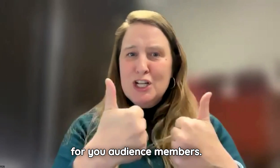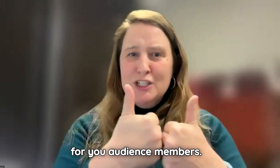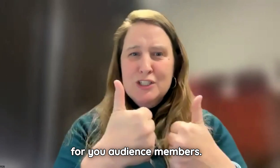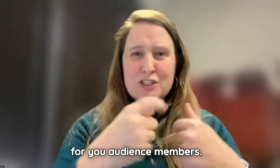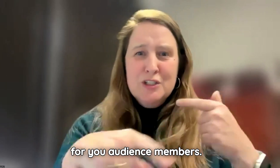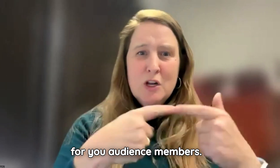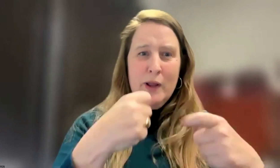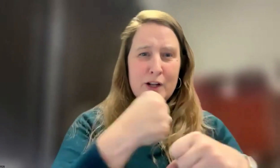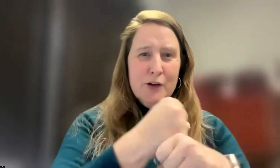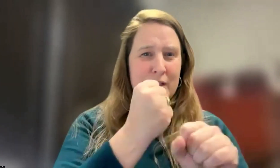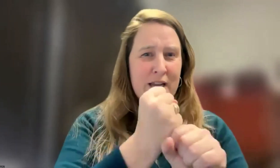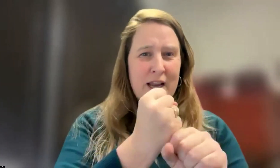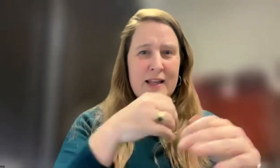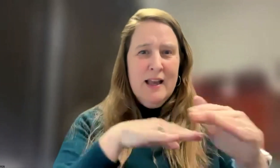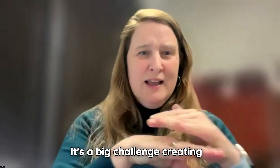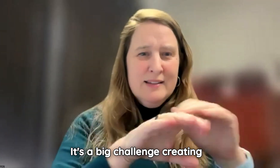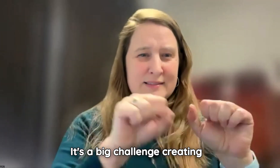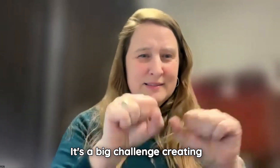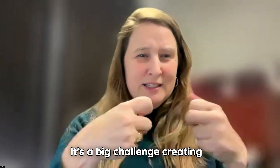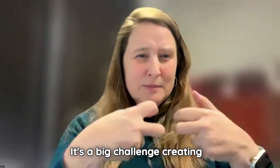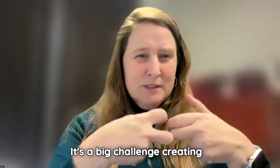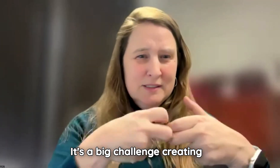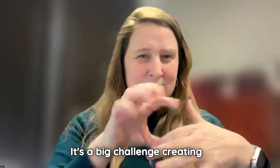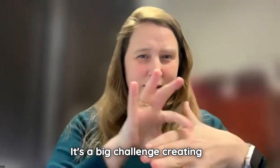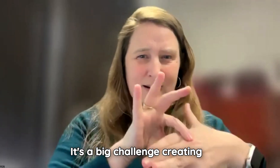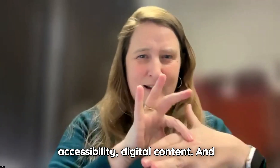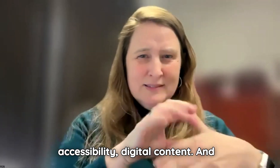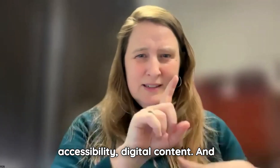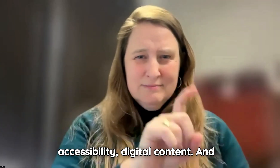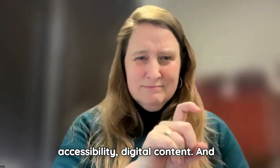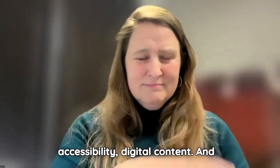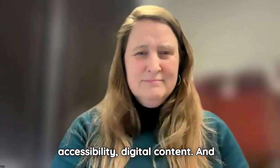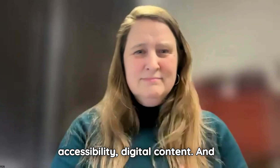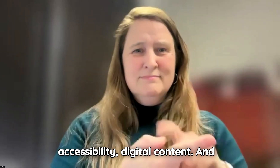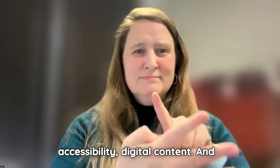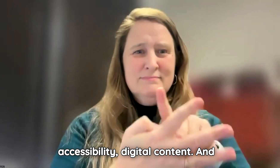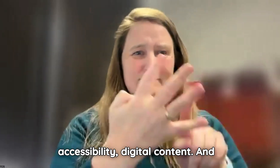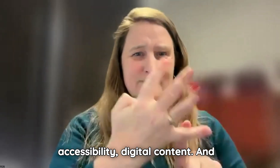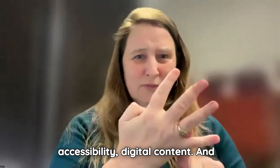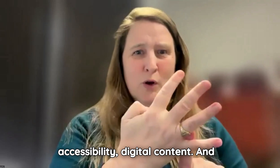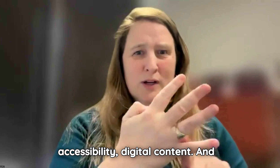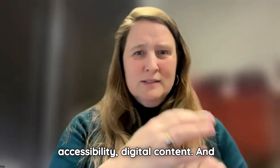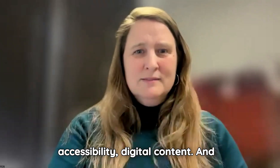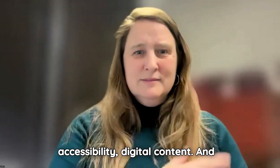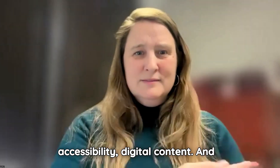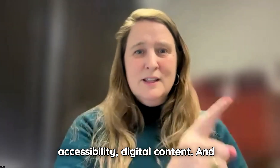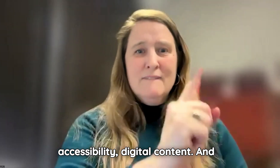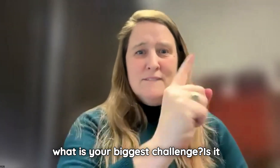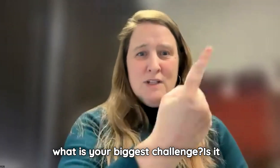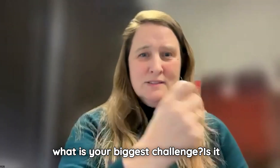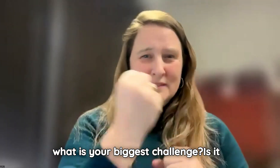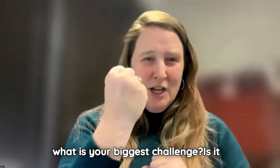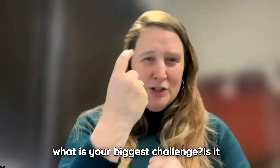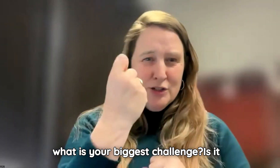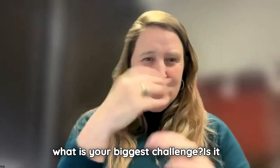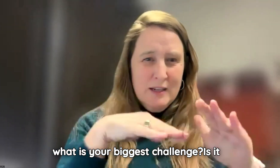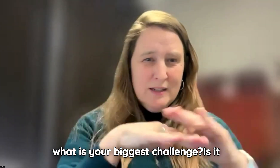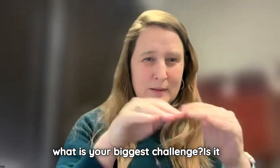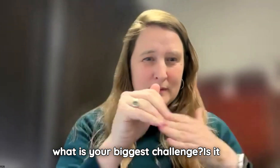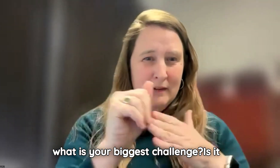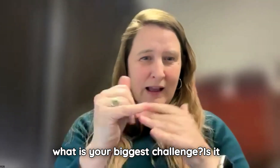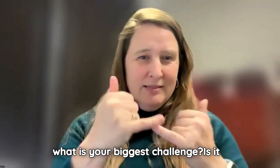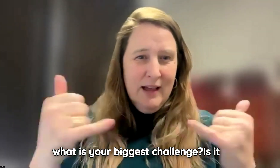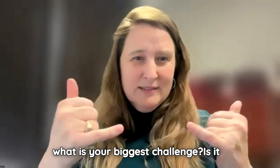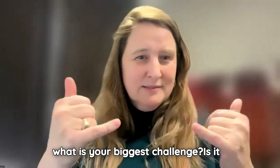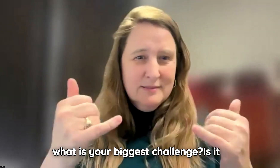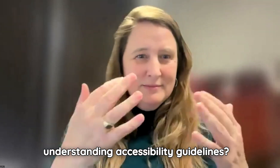audience members. It's a big challenge creating accessibility and digital content. And what is your biggest